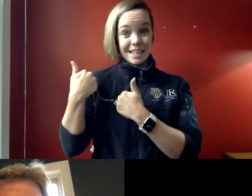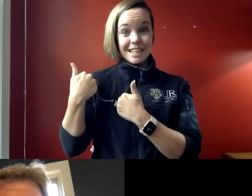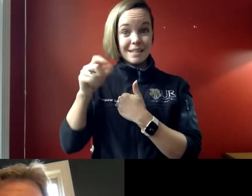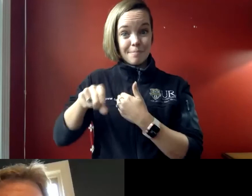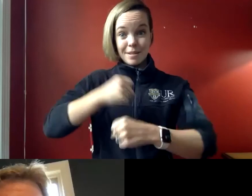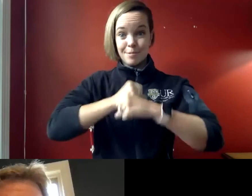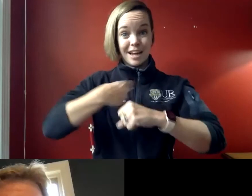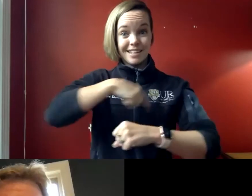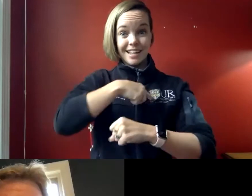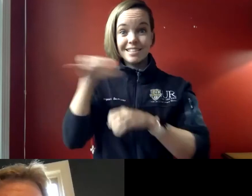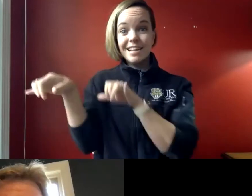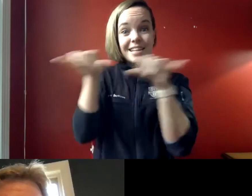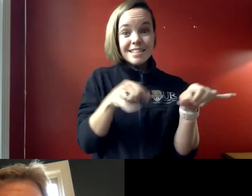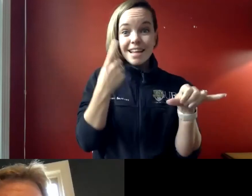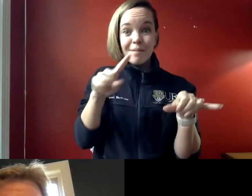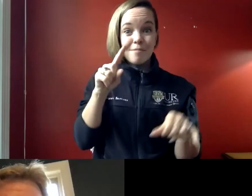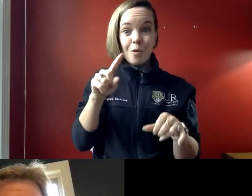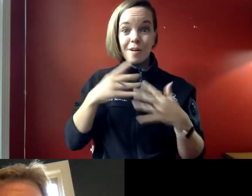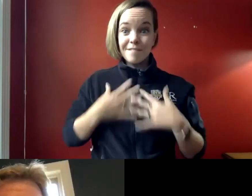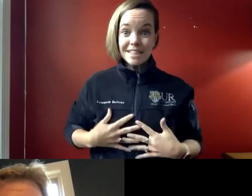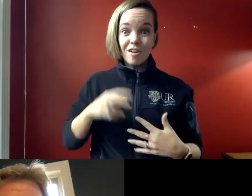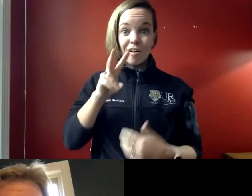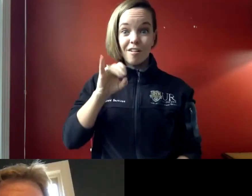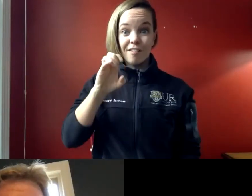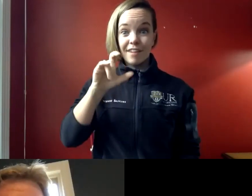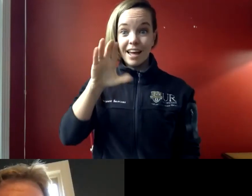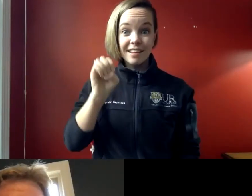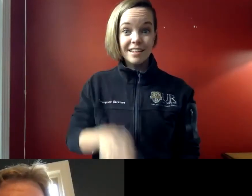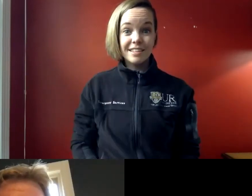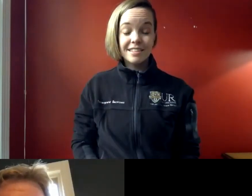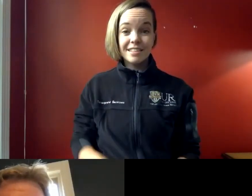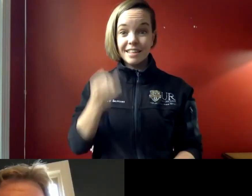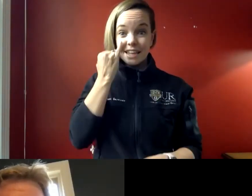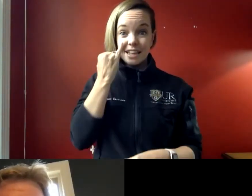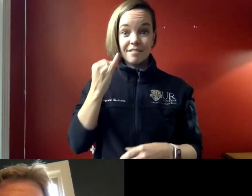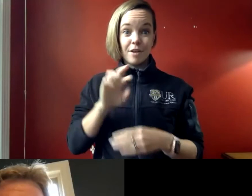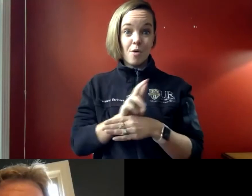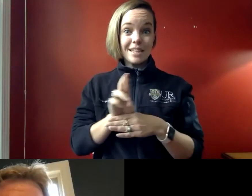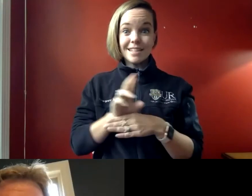with violence. I mean, we get in this with, with residents, they're feeling threatened or,